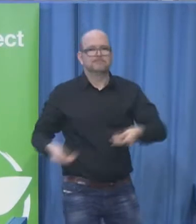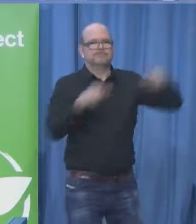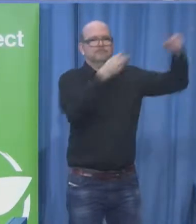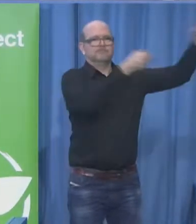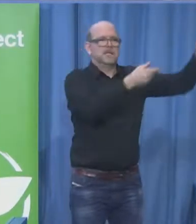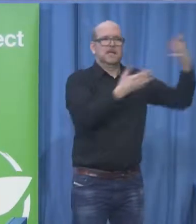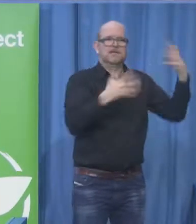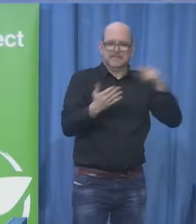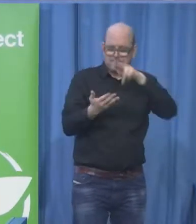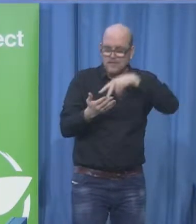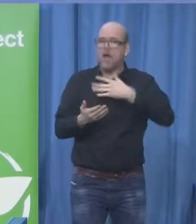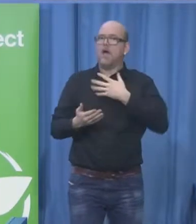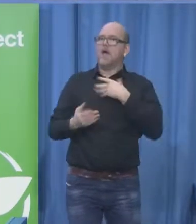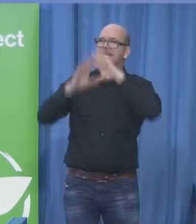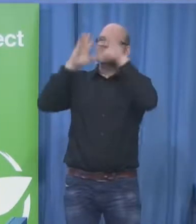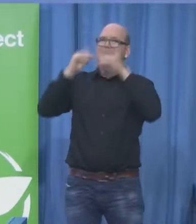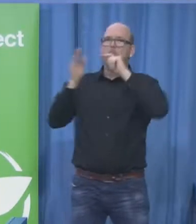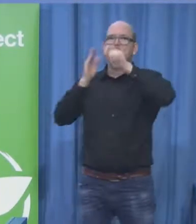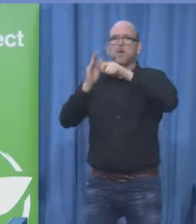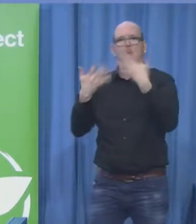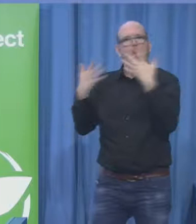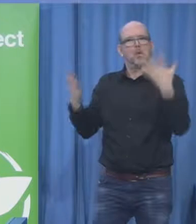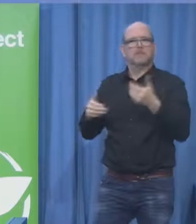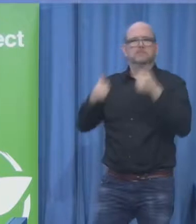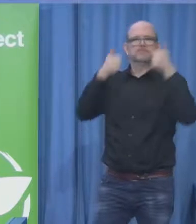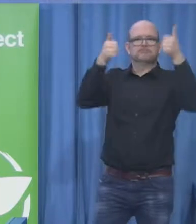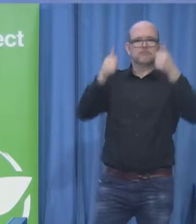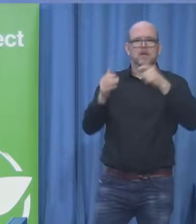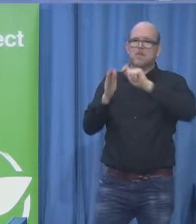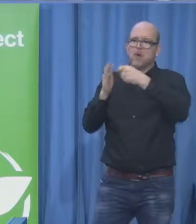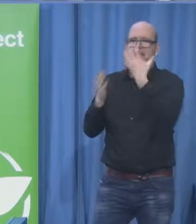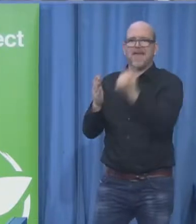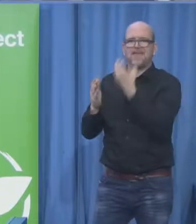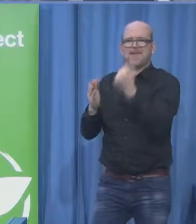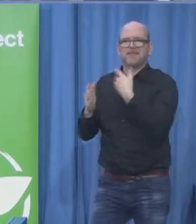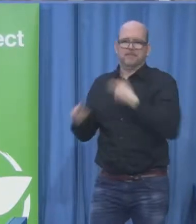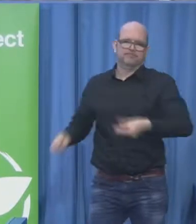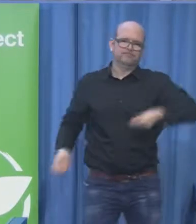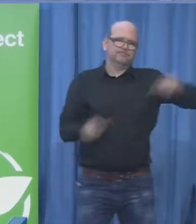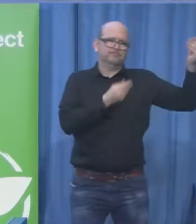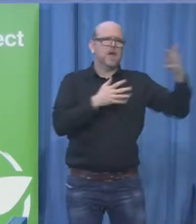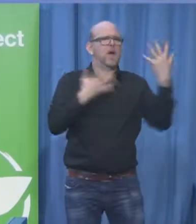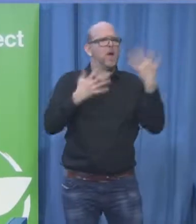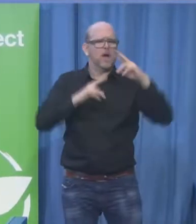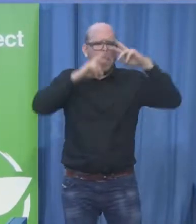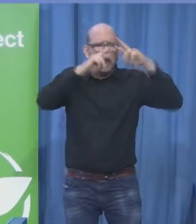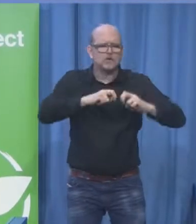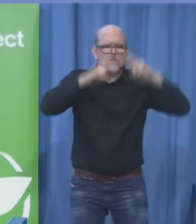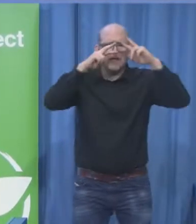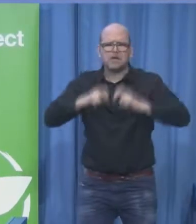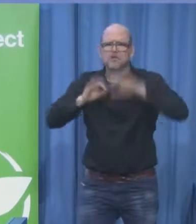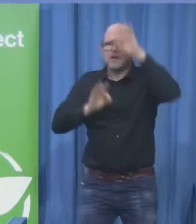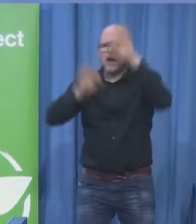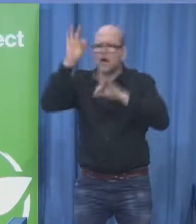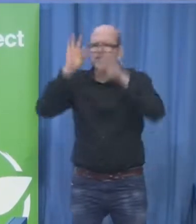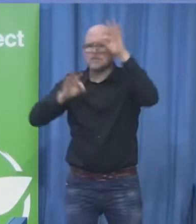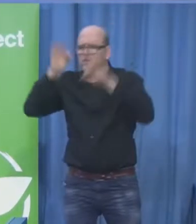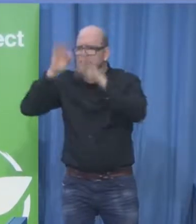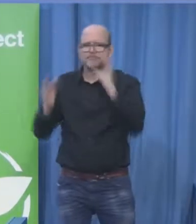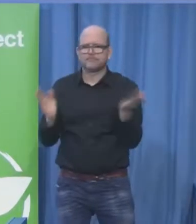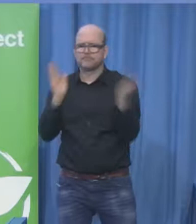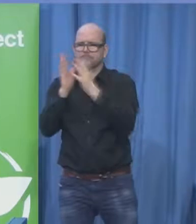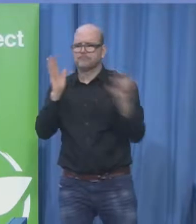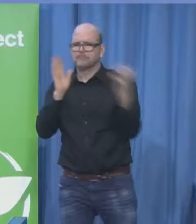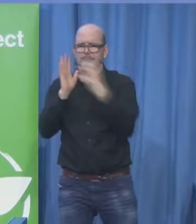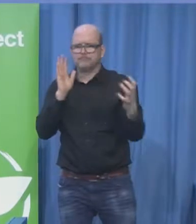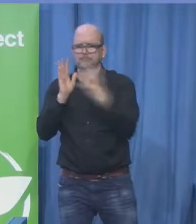from 13th to 15th of June. And very soon, on the 17th of March 2017,